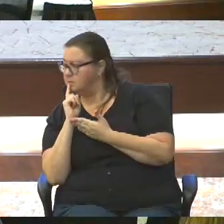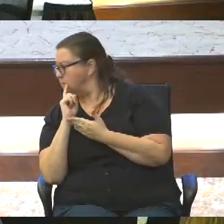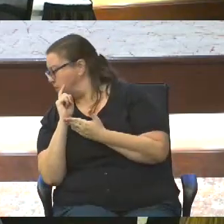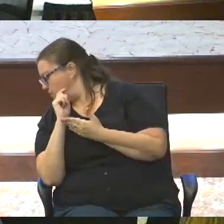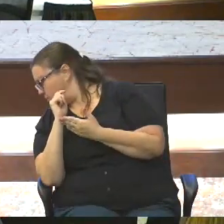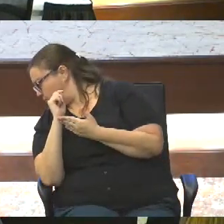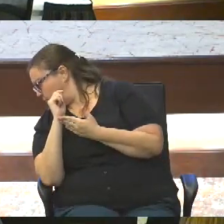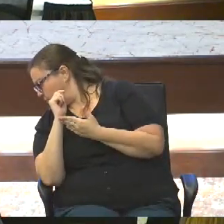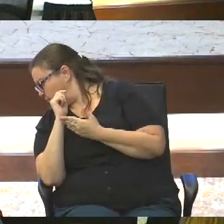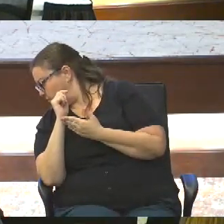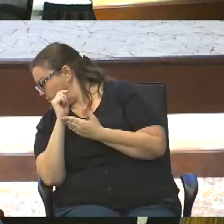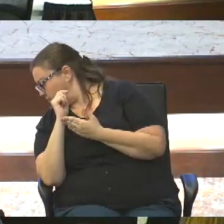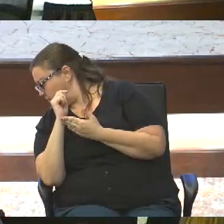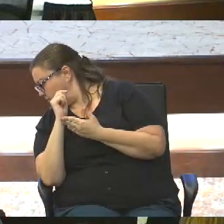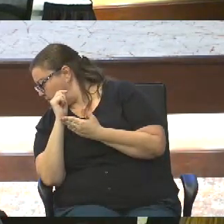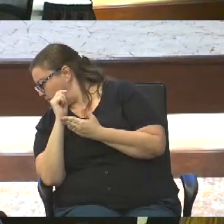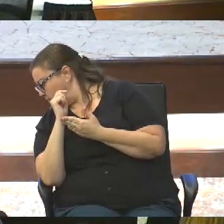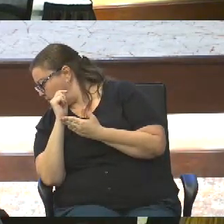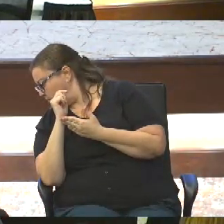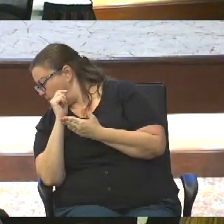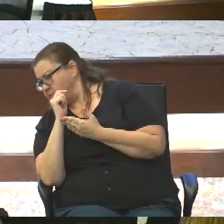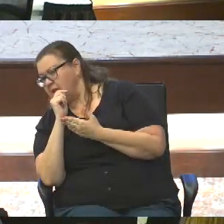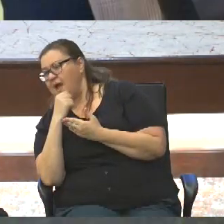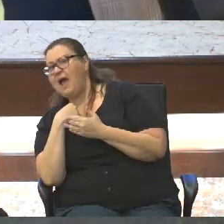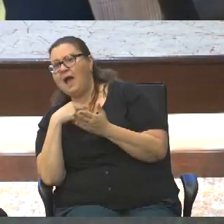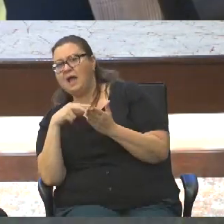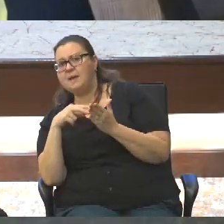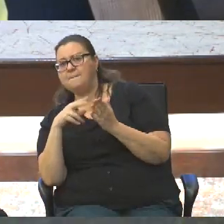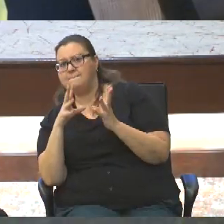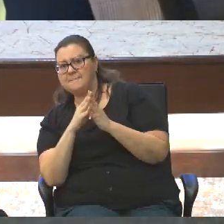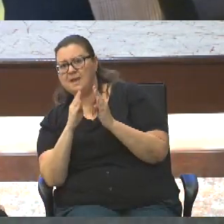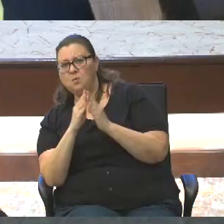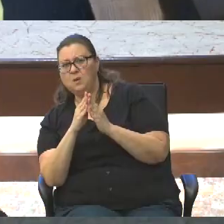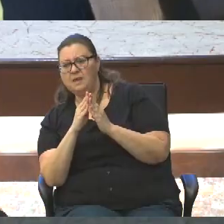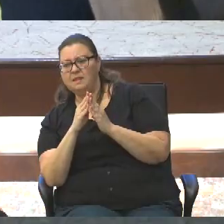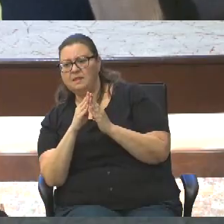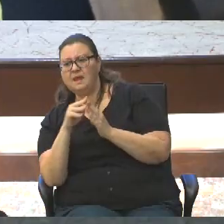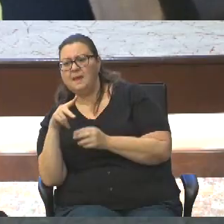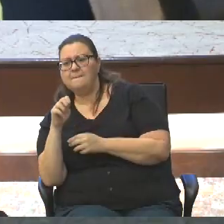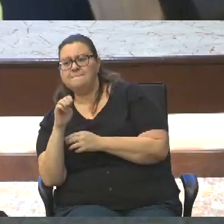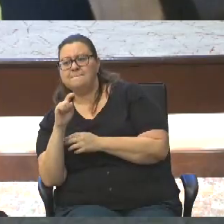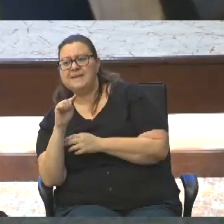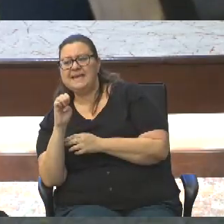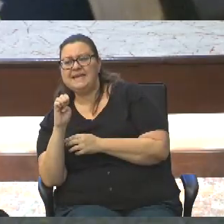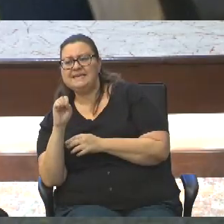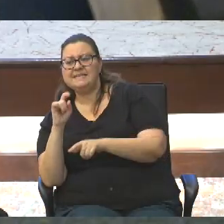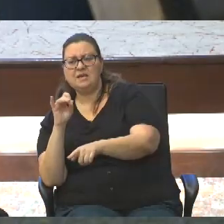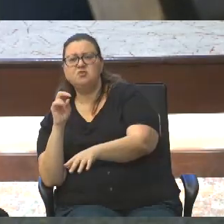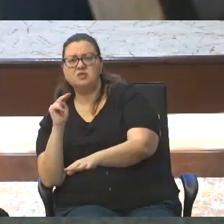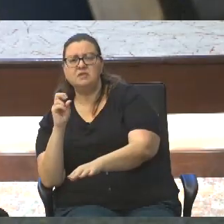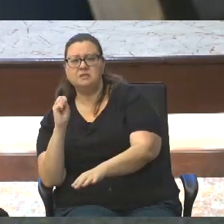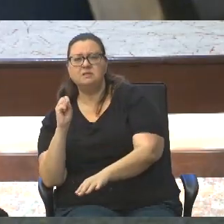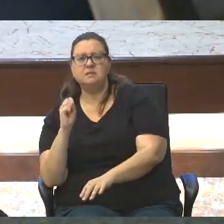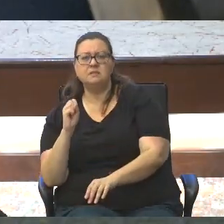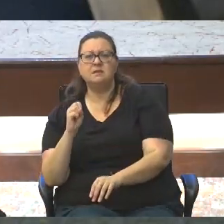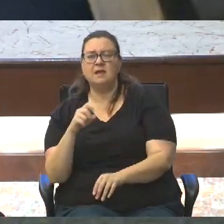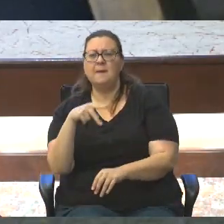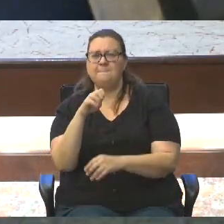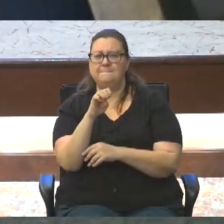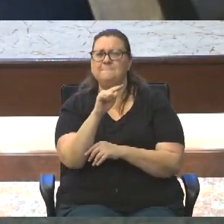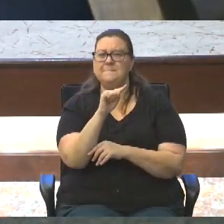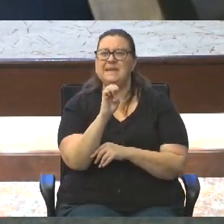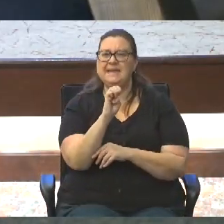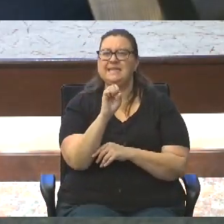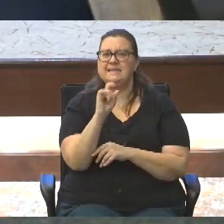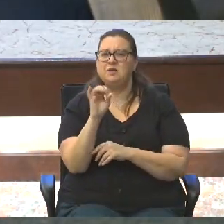and I didn't get to meet with Pete Sessions because he was somewhere. So we